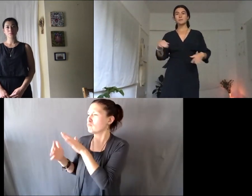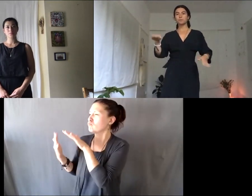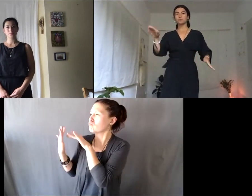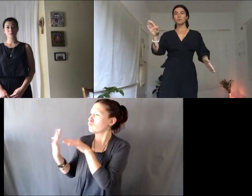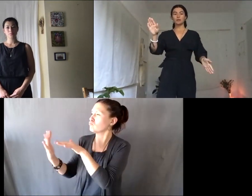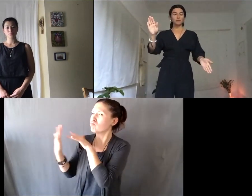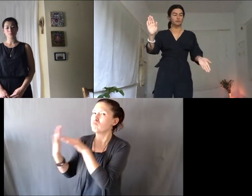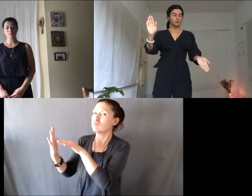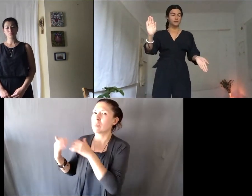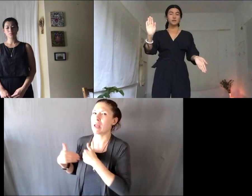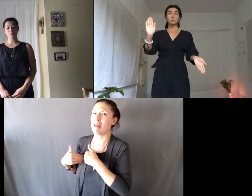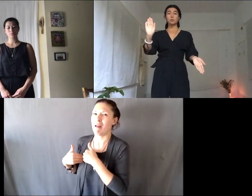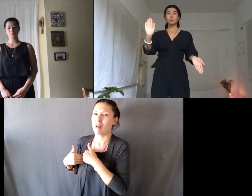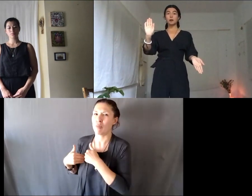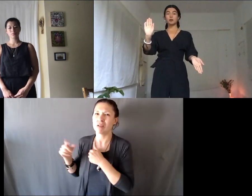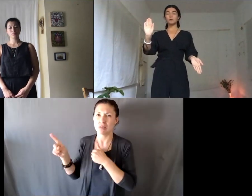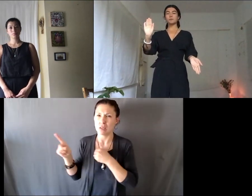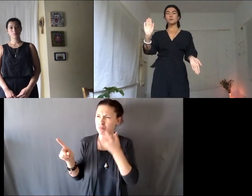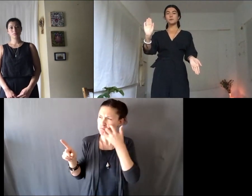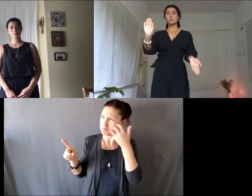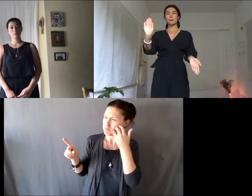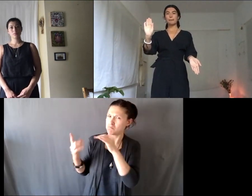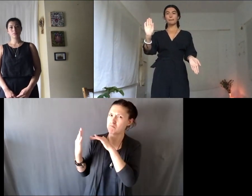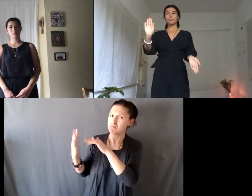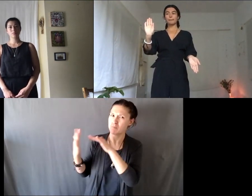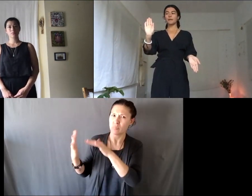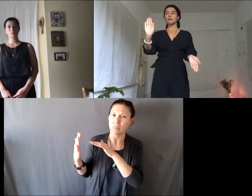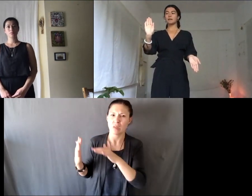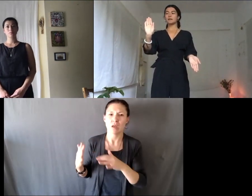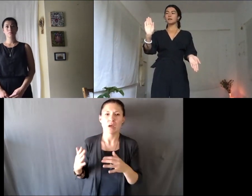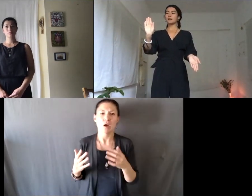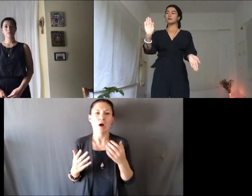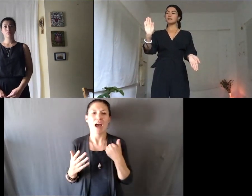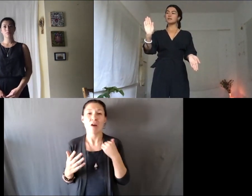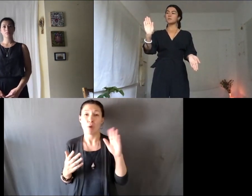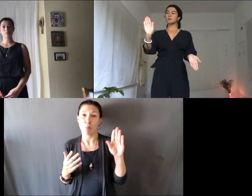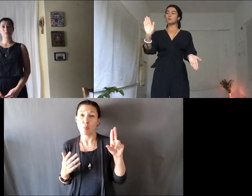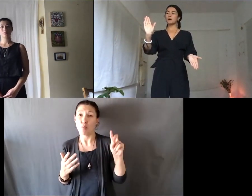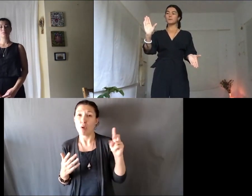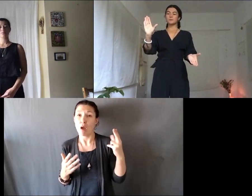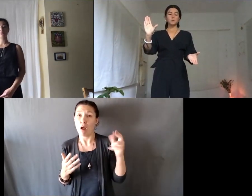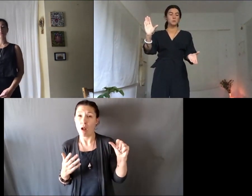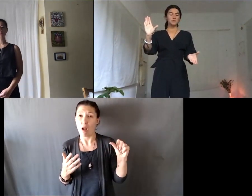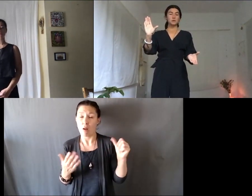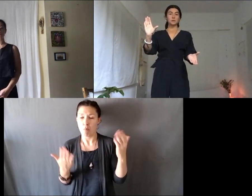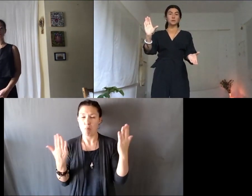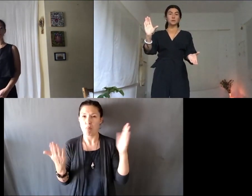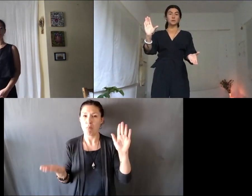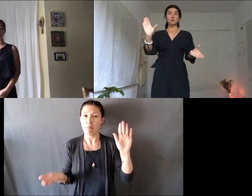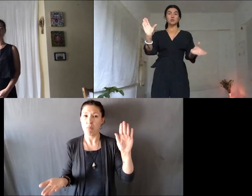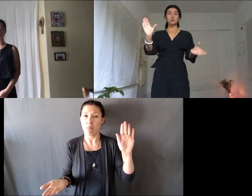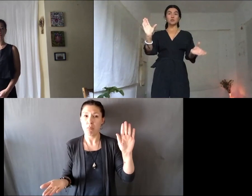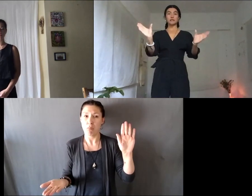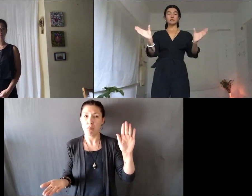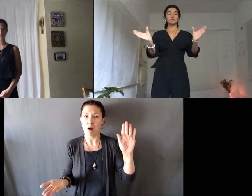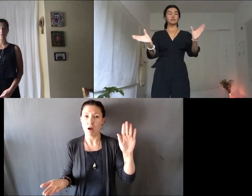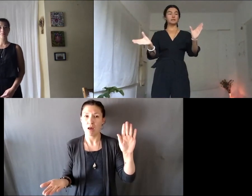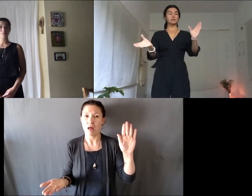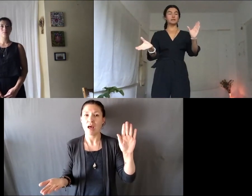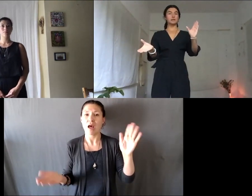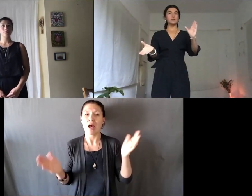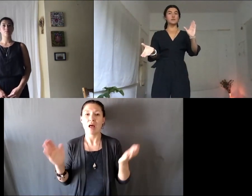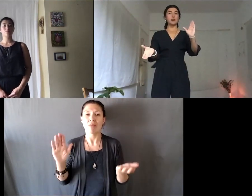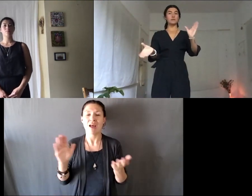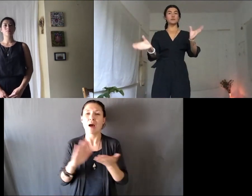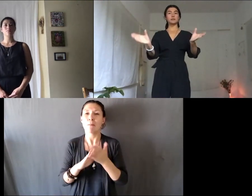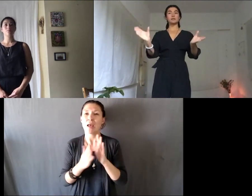arts, first Buddha palms. Then the Buddha palms move into the dragon.